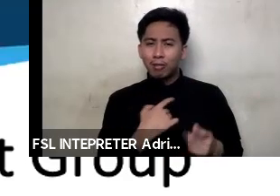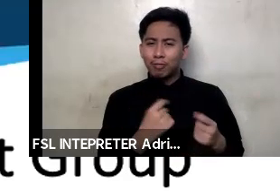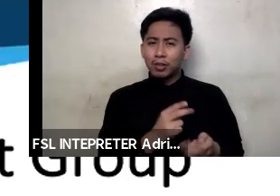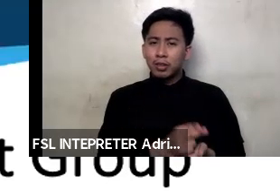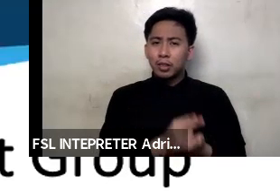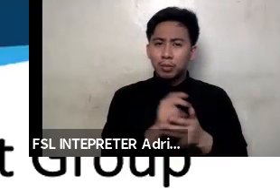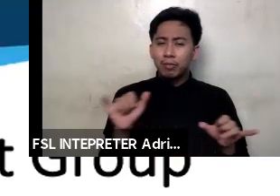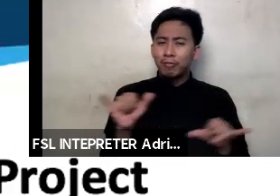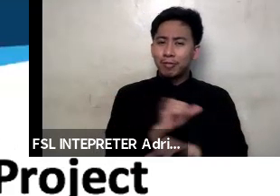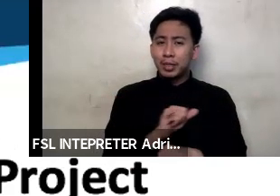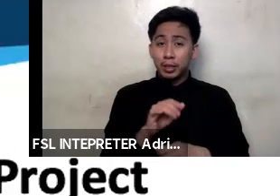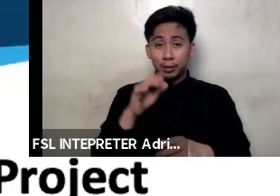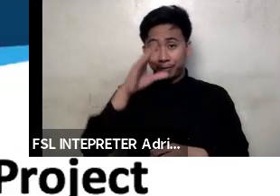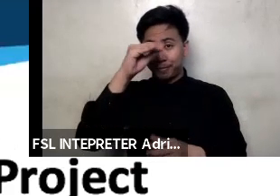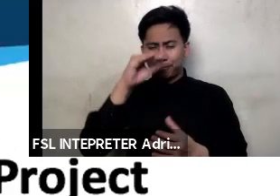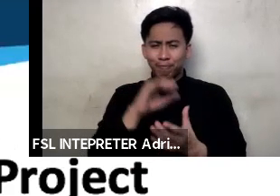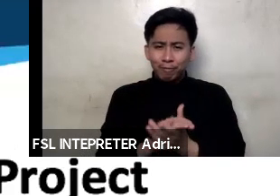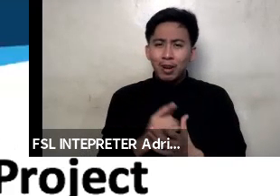Next slide, please.